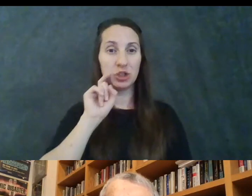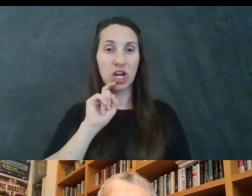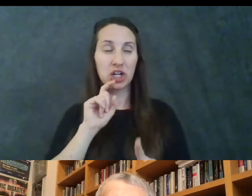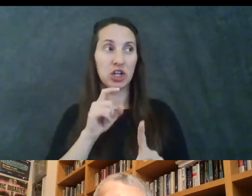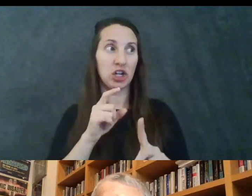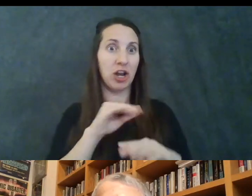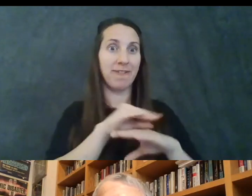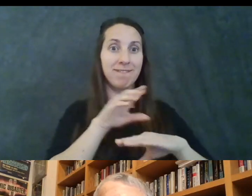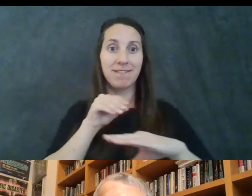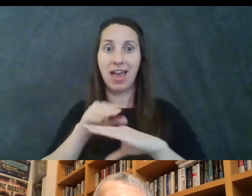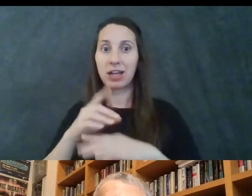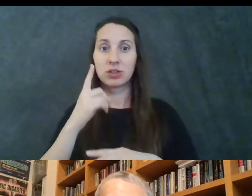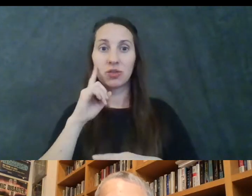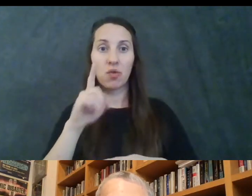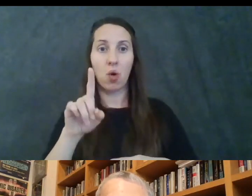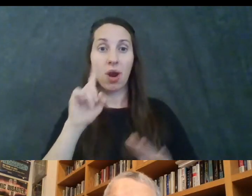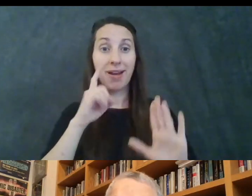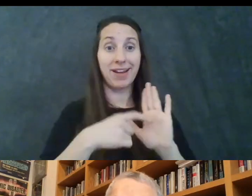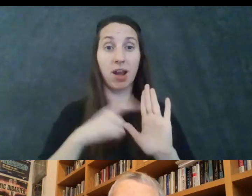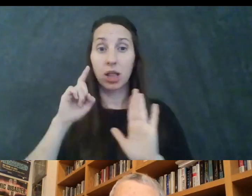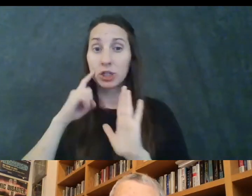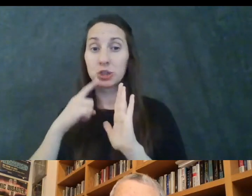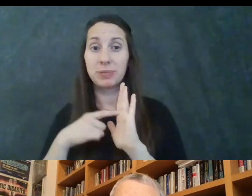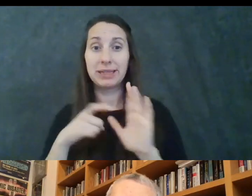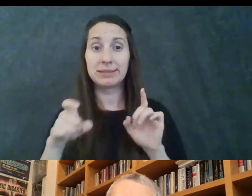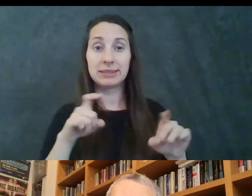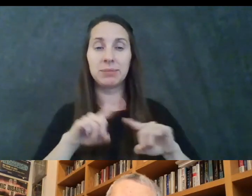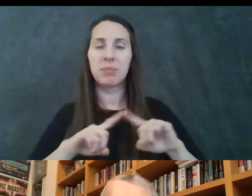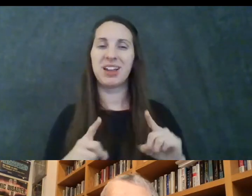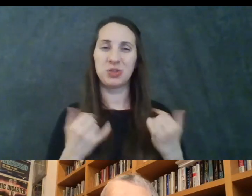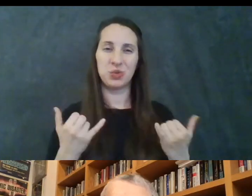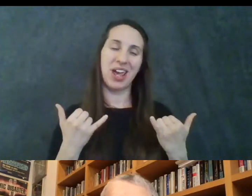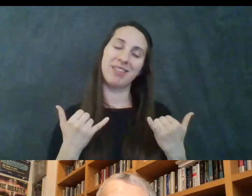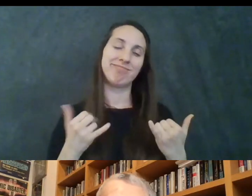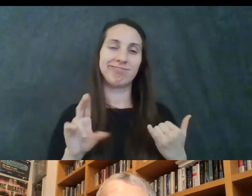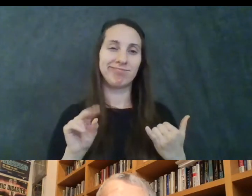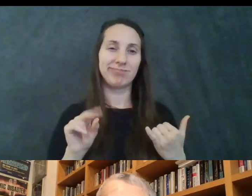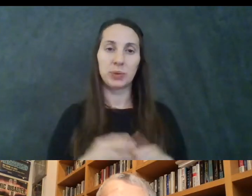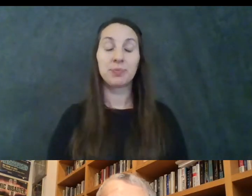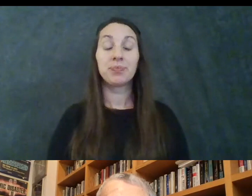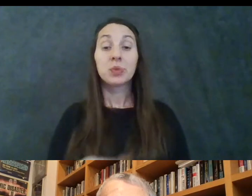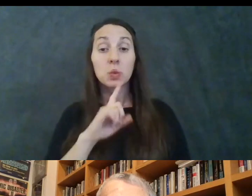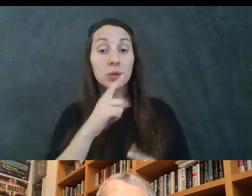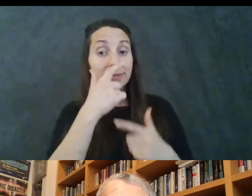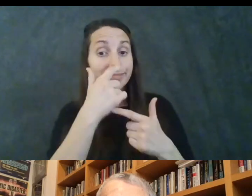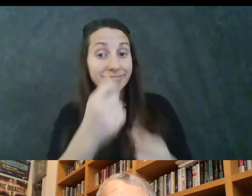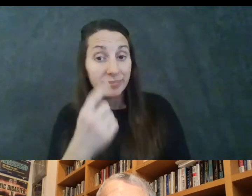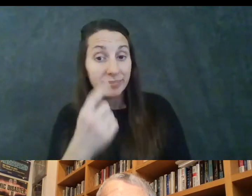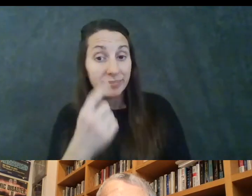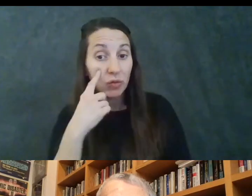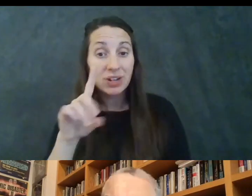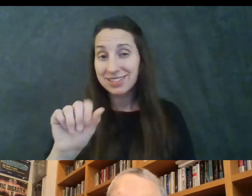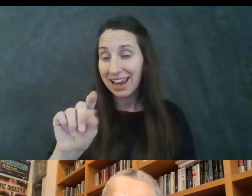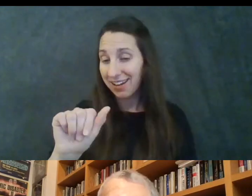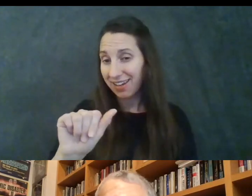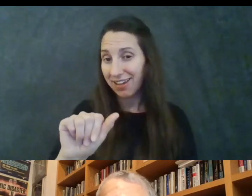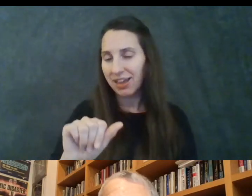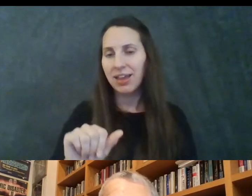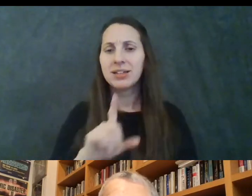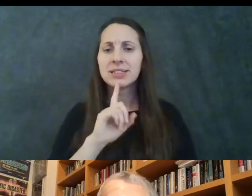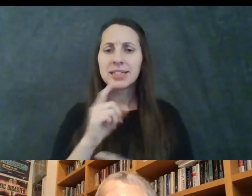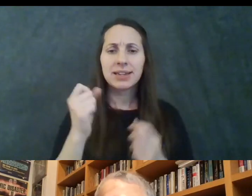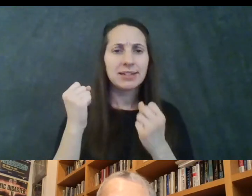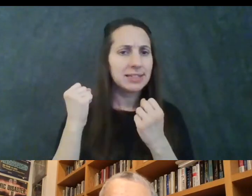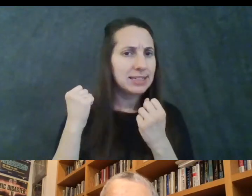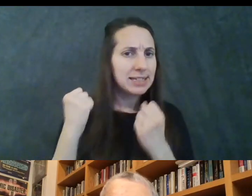but it doesn't seem to be apparent today. What was really interesting, though, in the data is the intensity